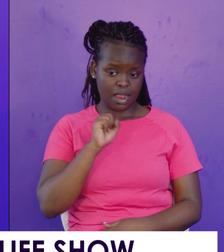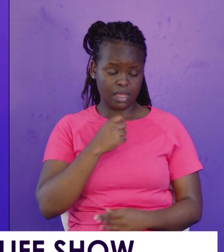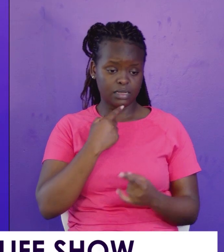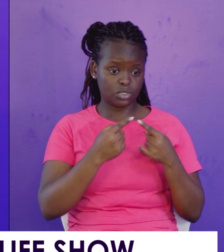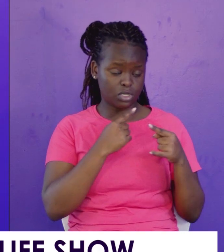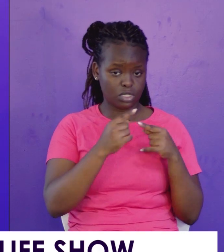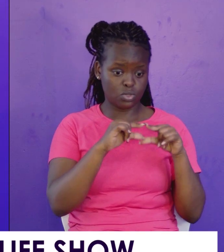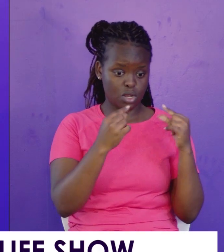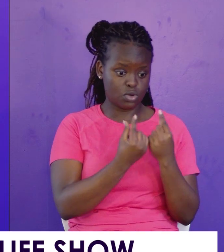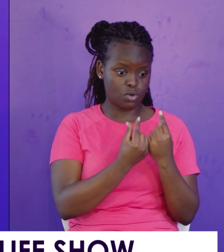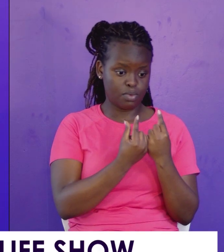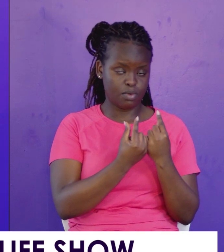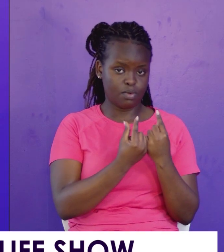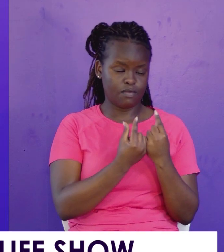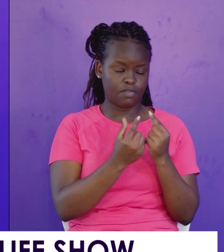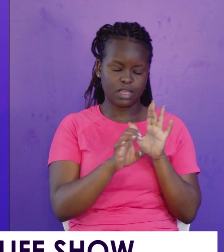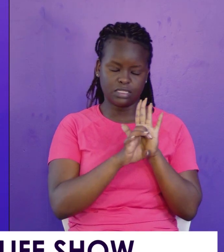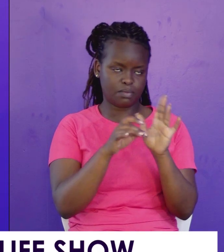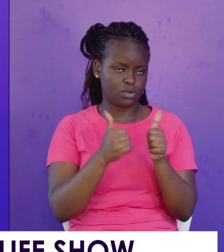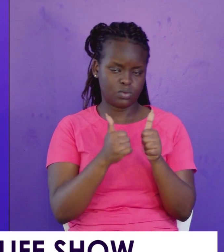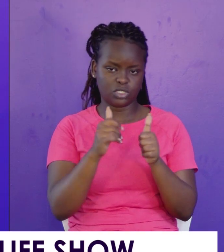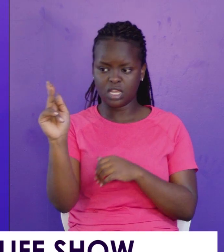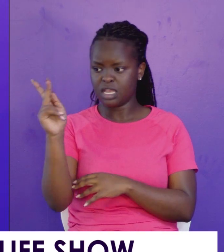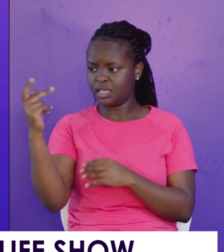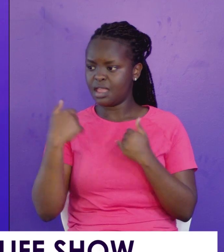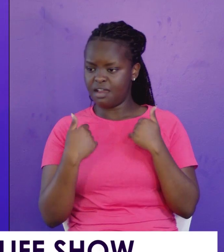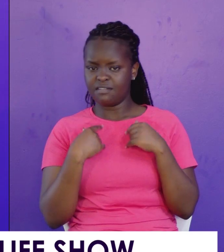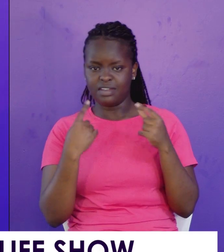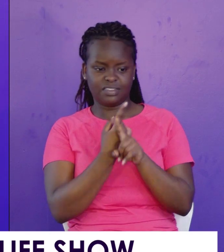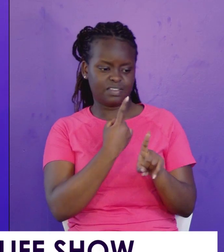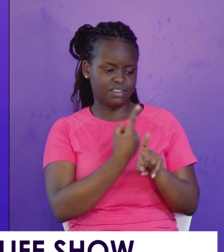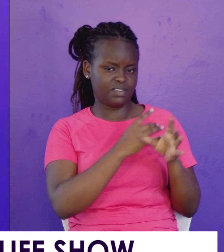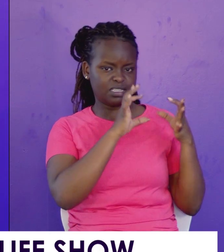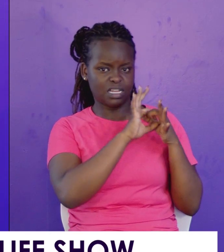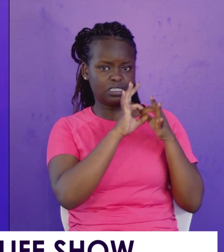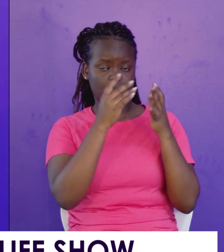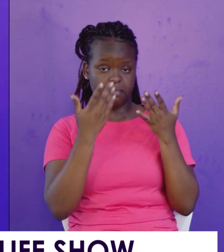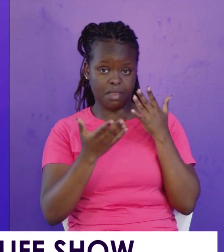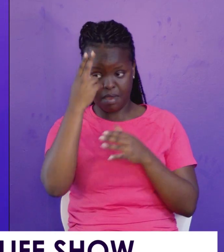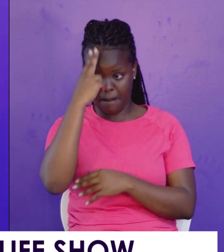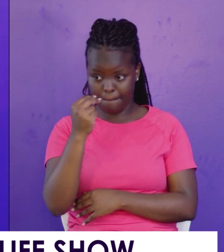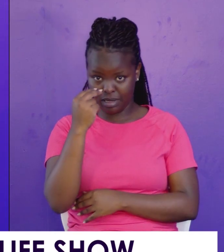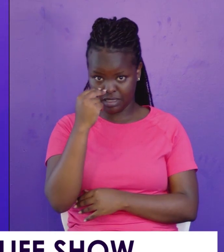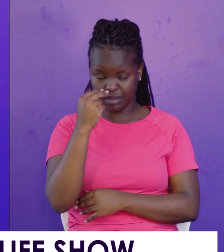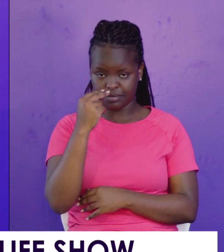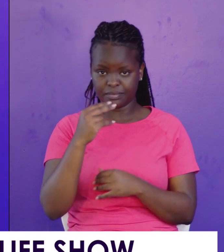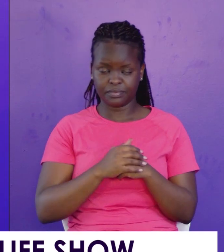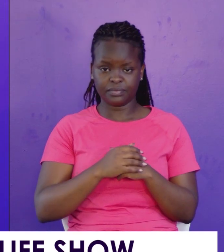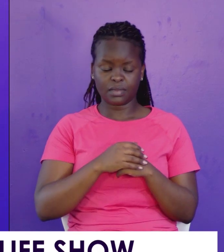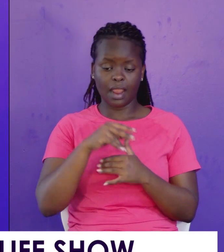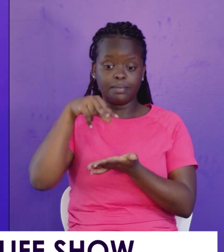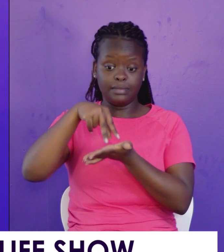to a group of, which example, Kenya has different cultures, maybe Maasai, and I'm standing before